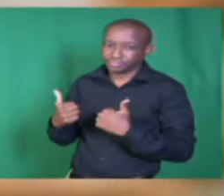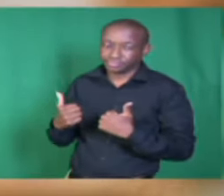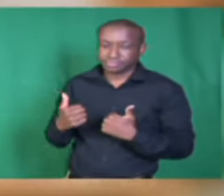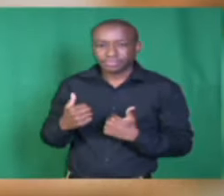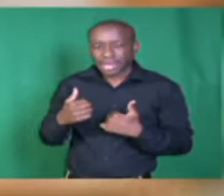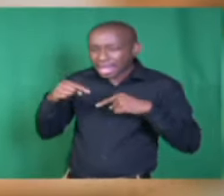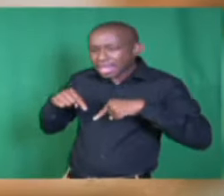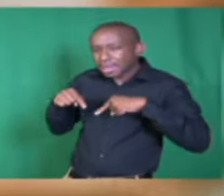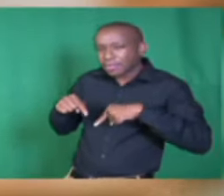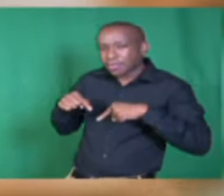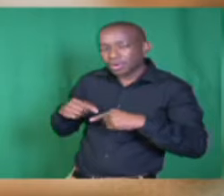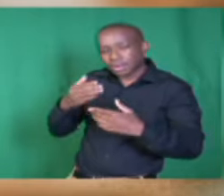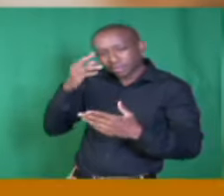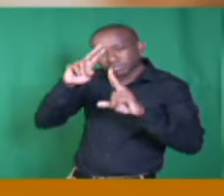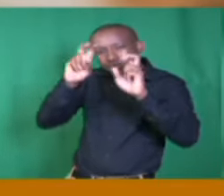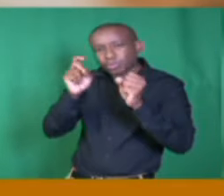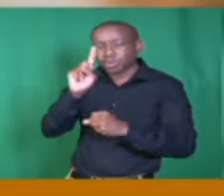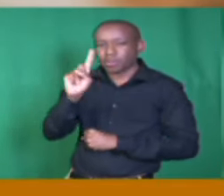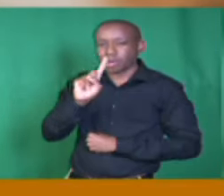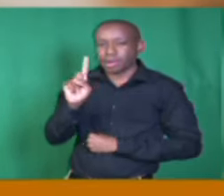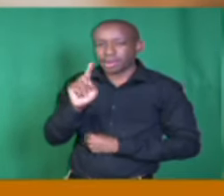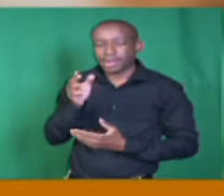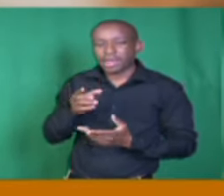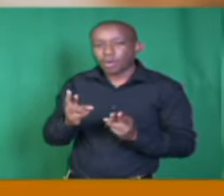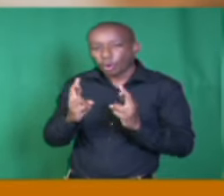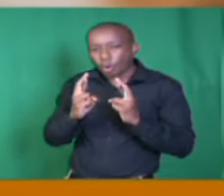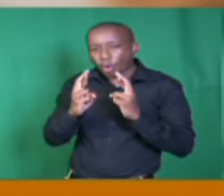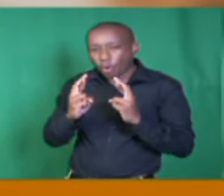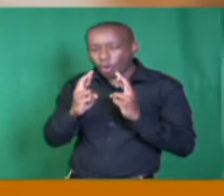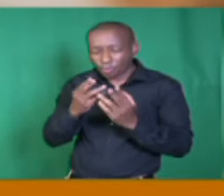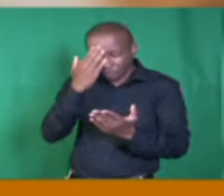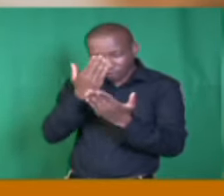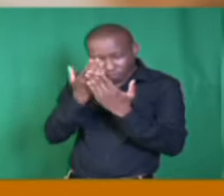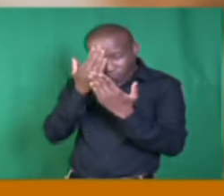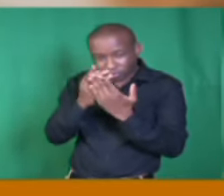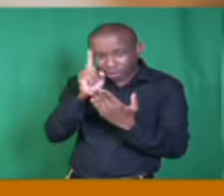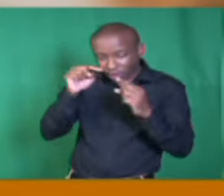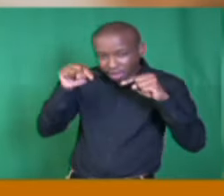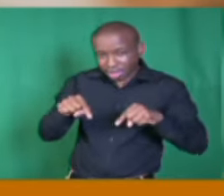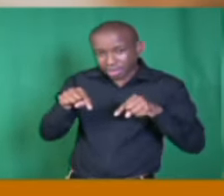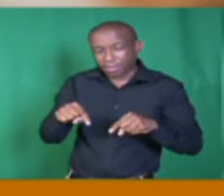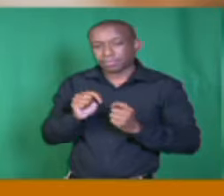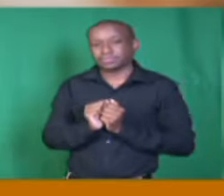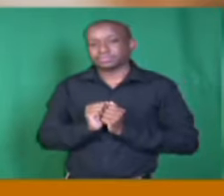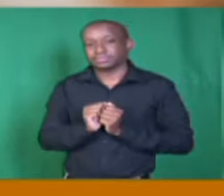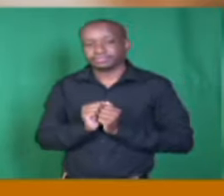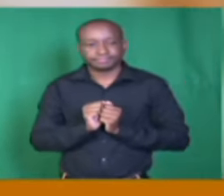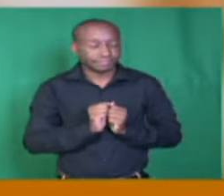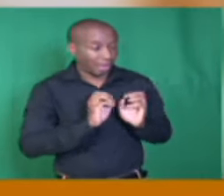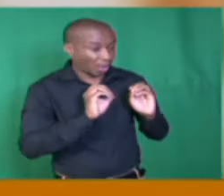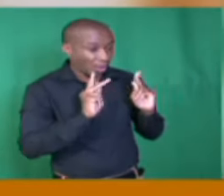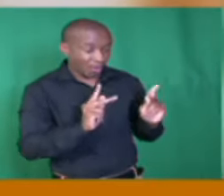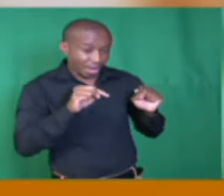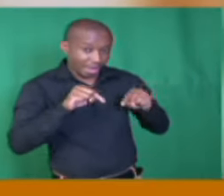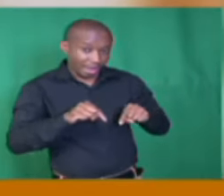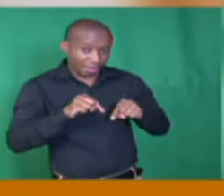Nomfundo, what is today's topic and what do you hope the learner should have learned by the end of this lesson? Okay,